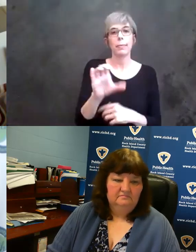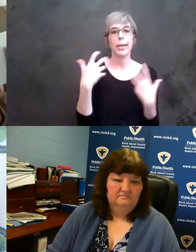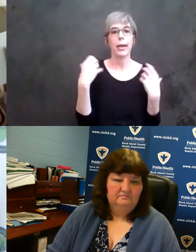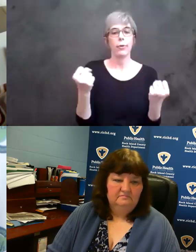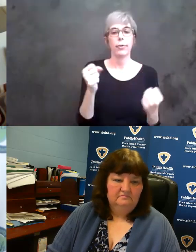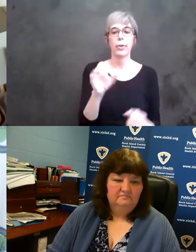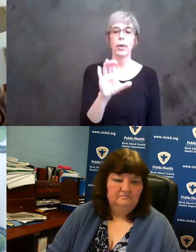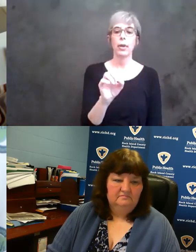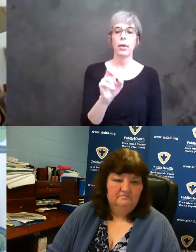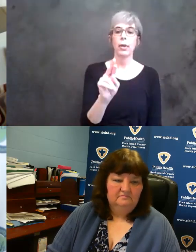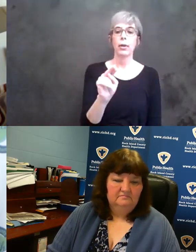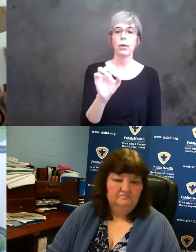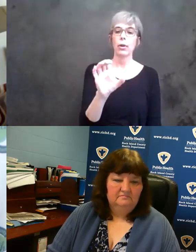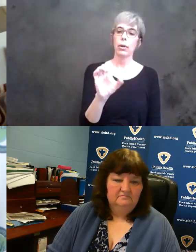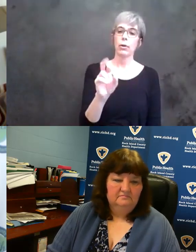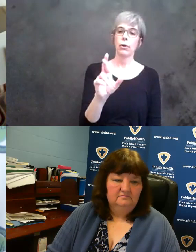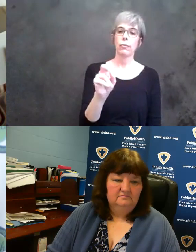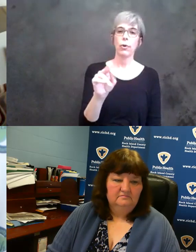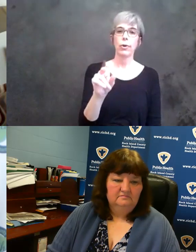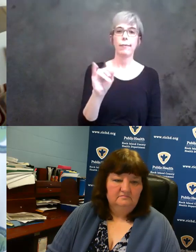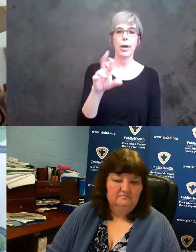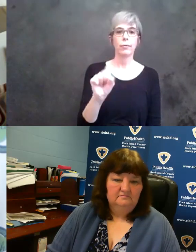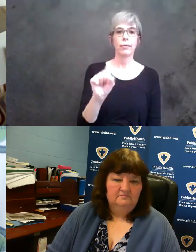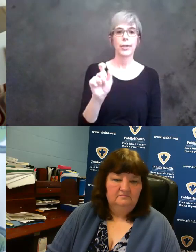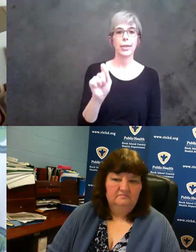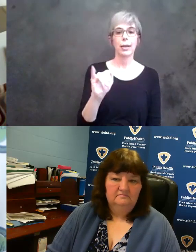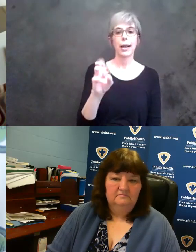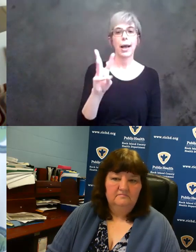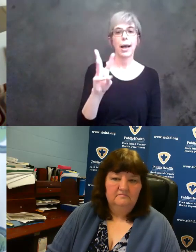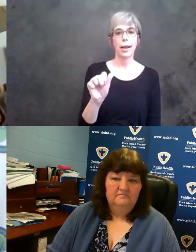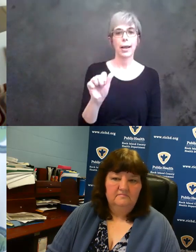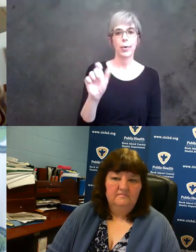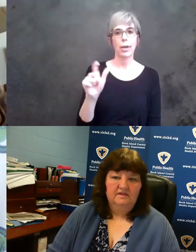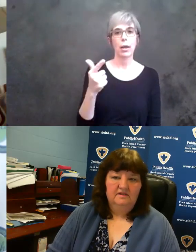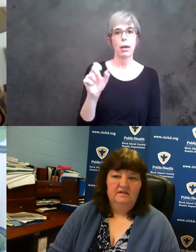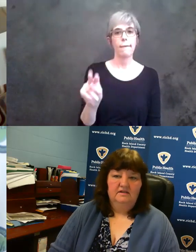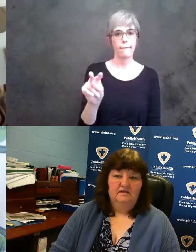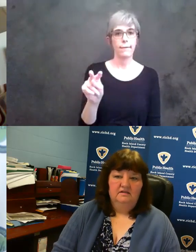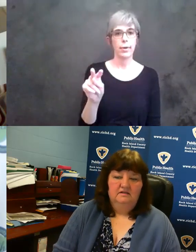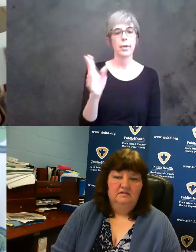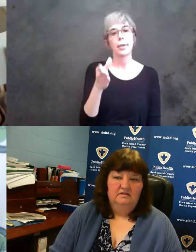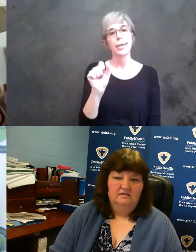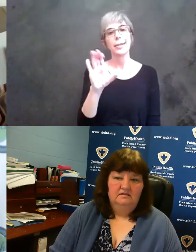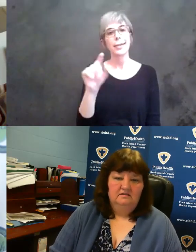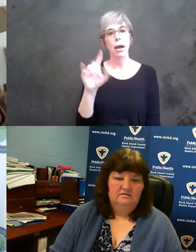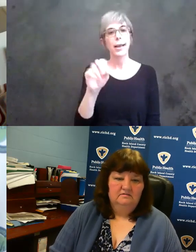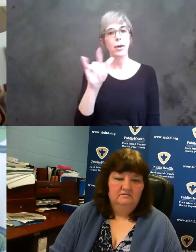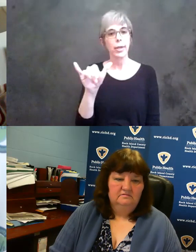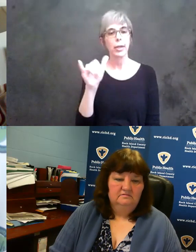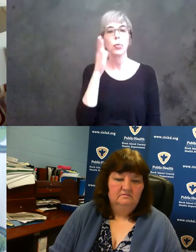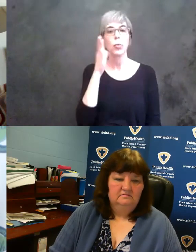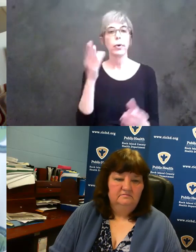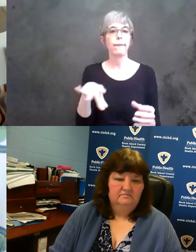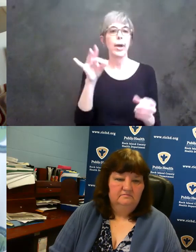coronavirus.iowa.gov. Now that the dashboard has been updated, you can click on Scott County and get a bunch of additional information that might be beneficial for you.